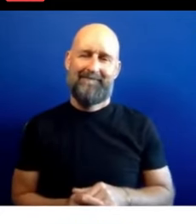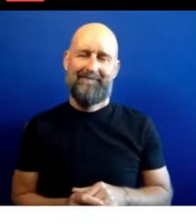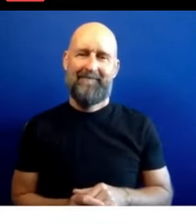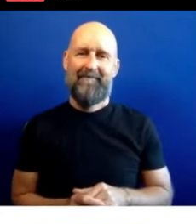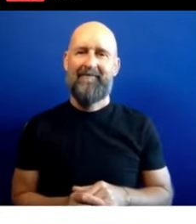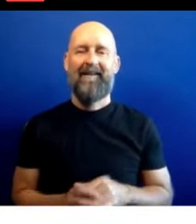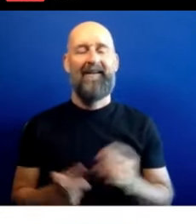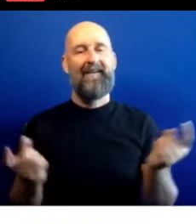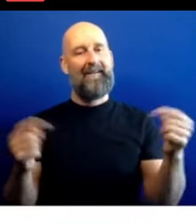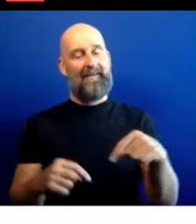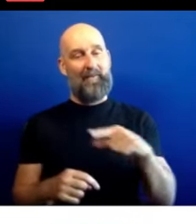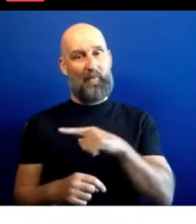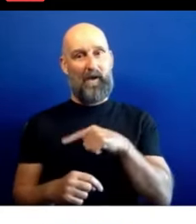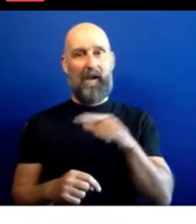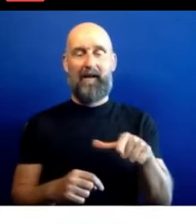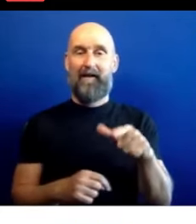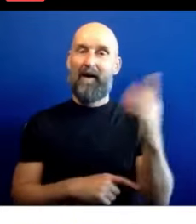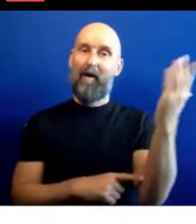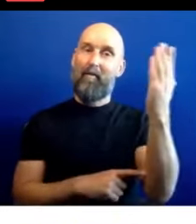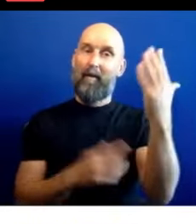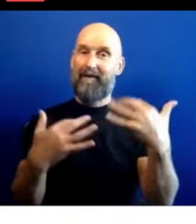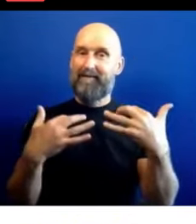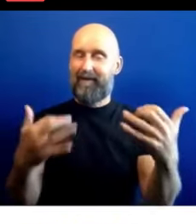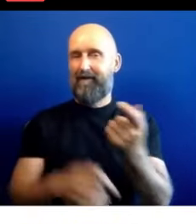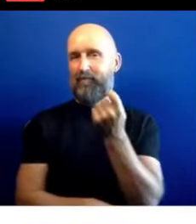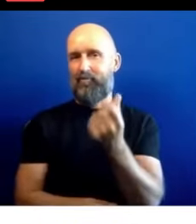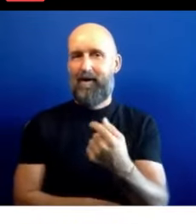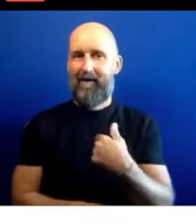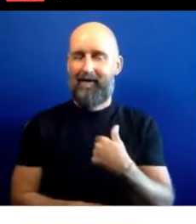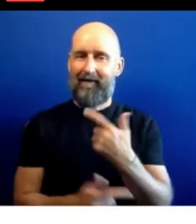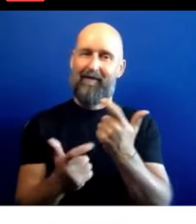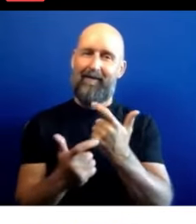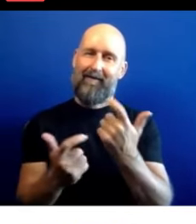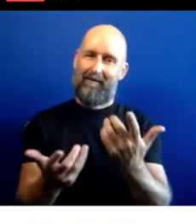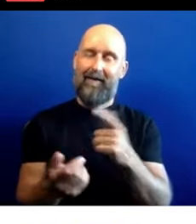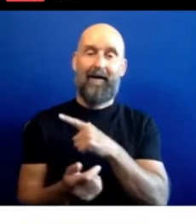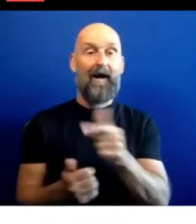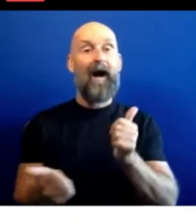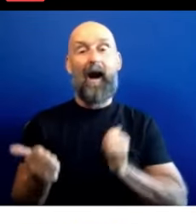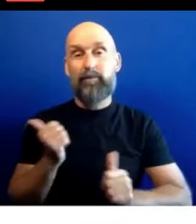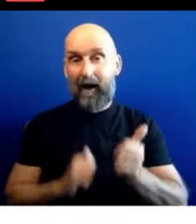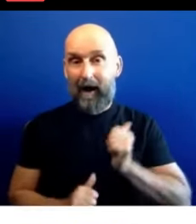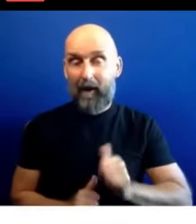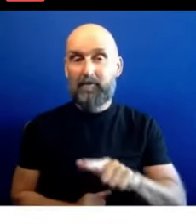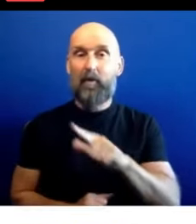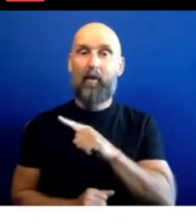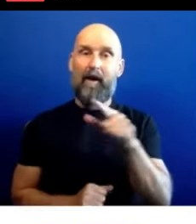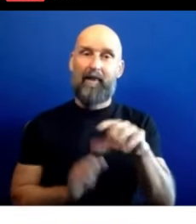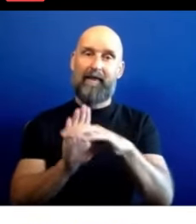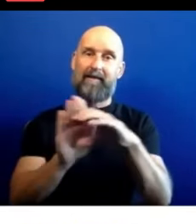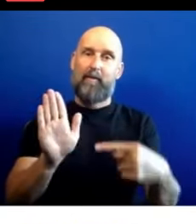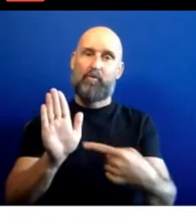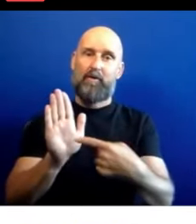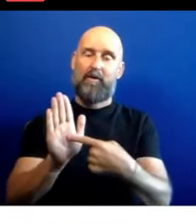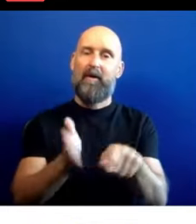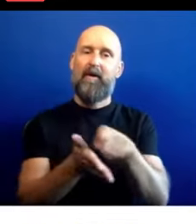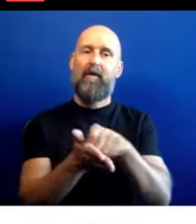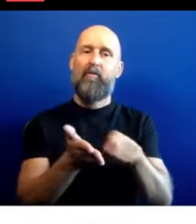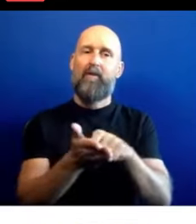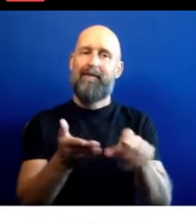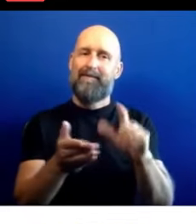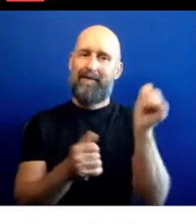Unaccustomed as I am to public speaking, may I say how proud I am to be moving this motion for the Writers Guild of Great